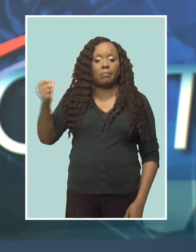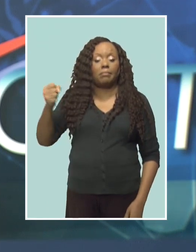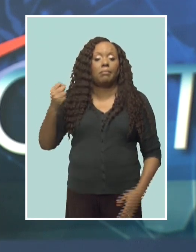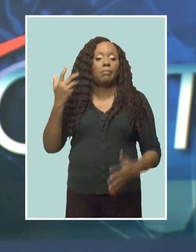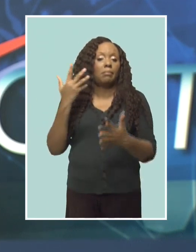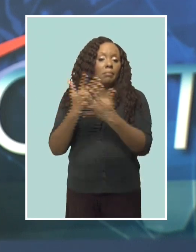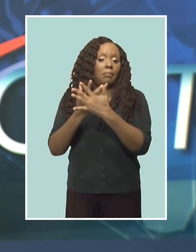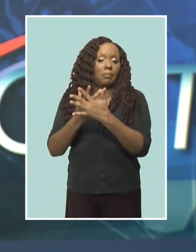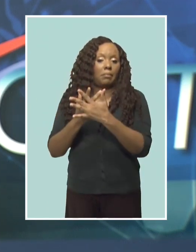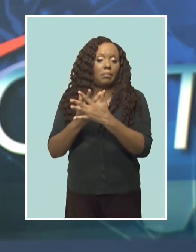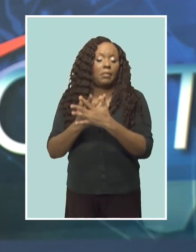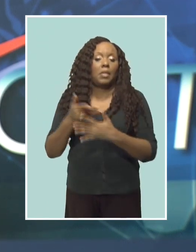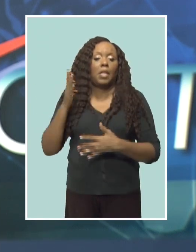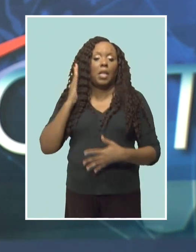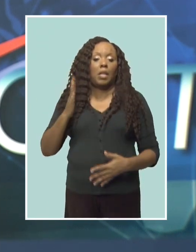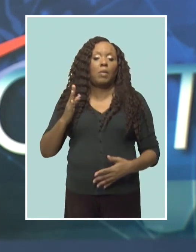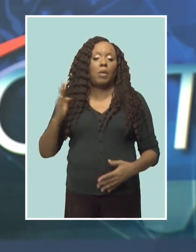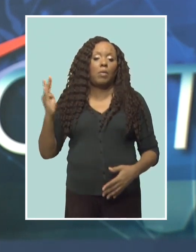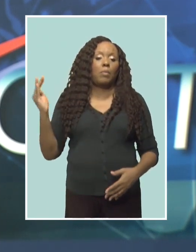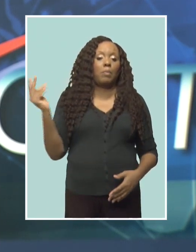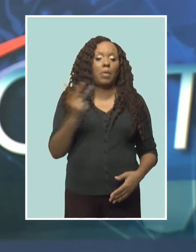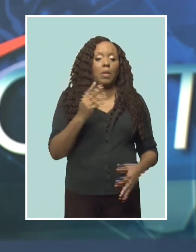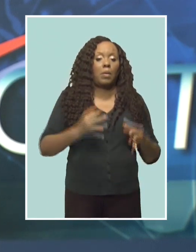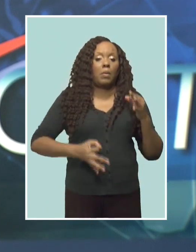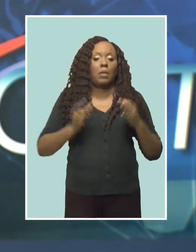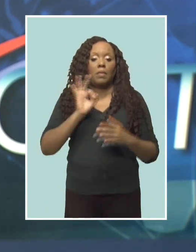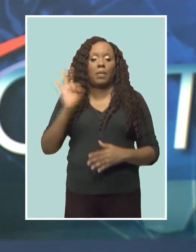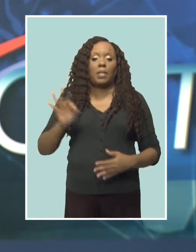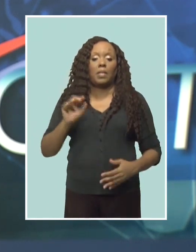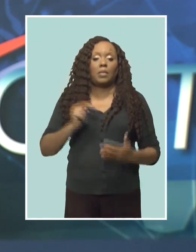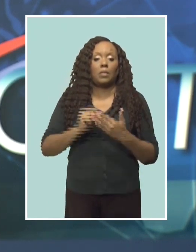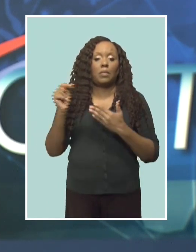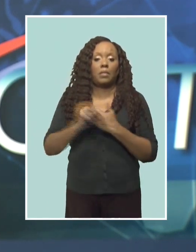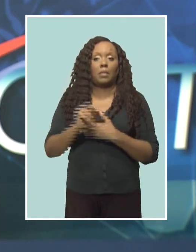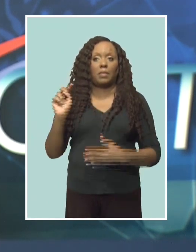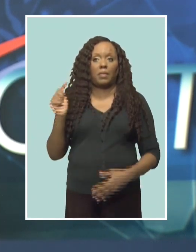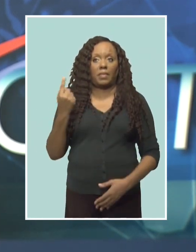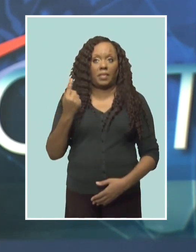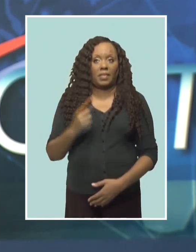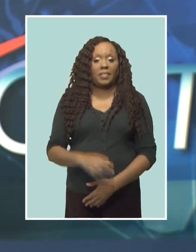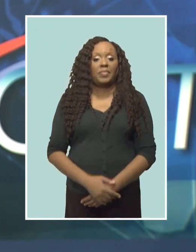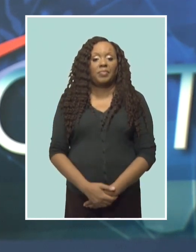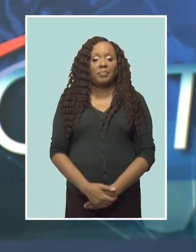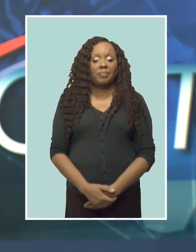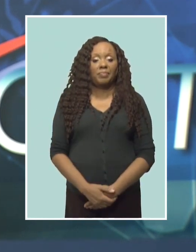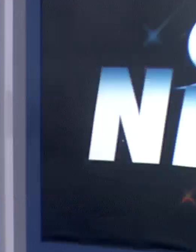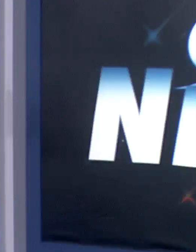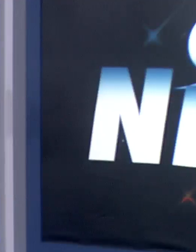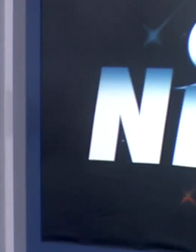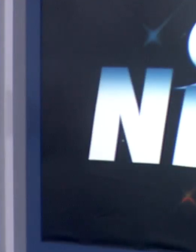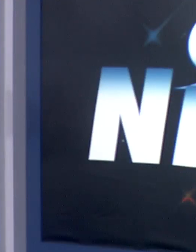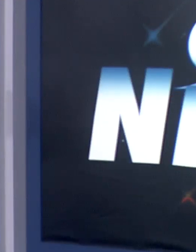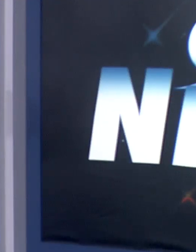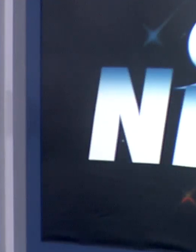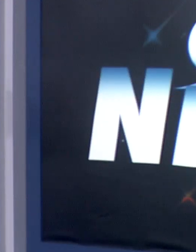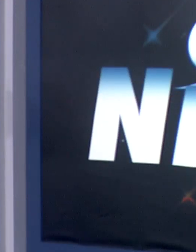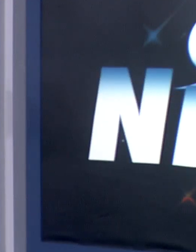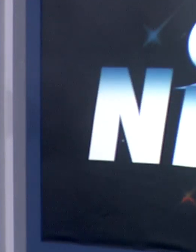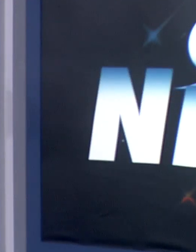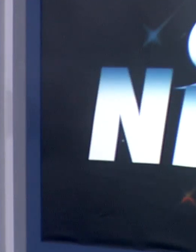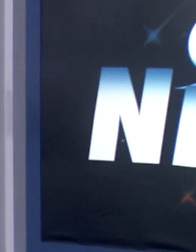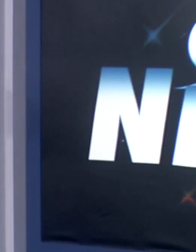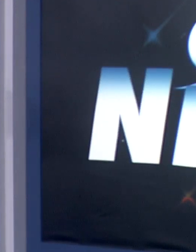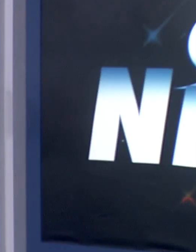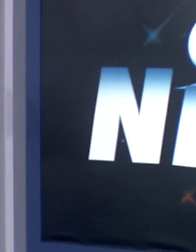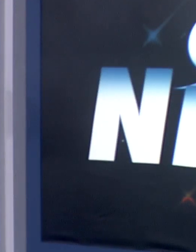Dodds Prison. They are scheduled to reappear in court on Friday, the 1st of November. And coming up,